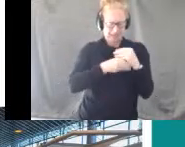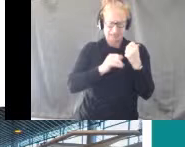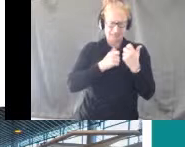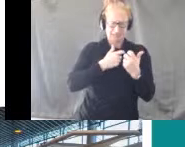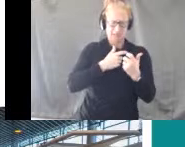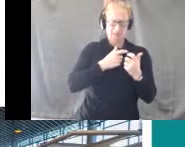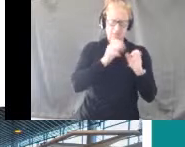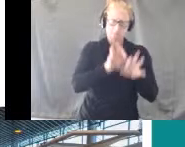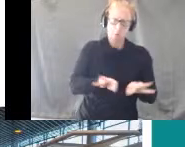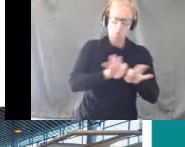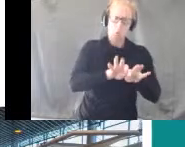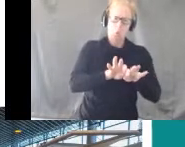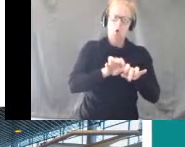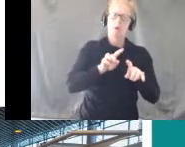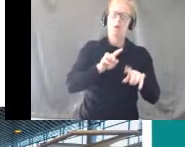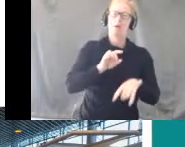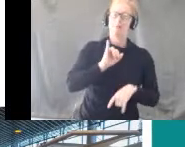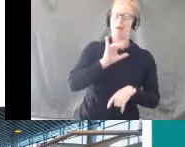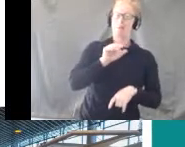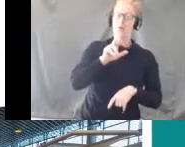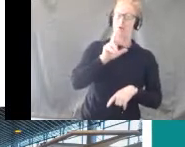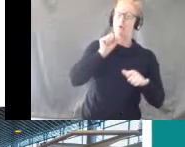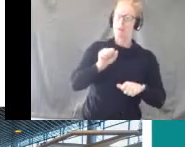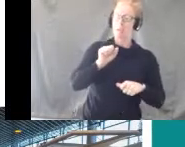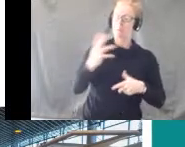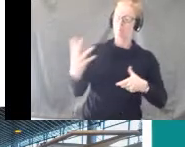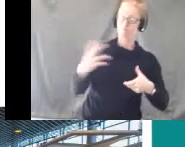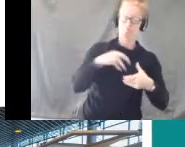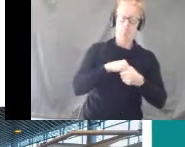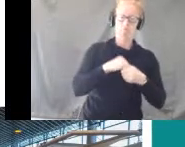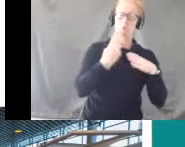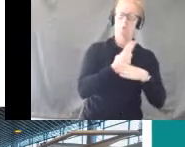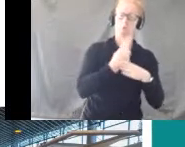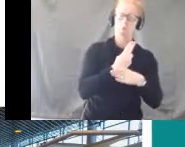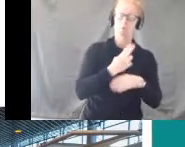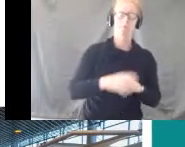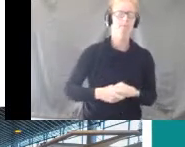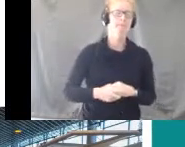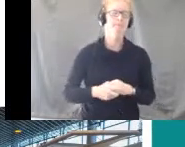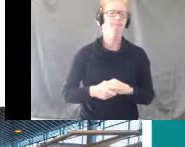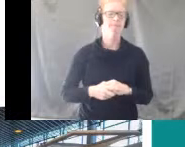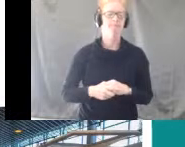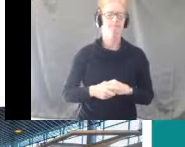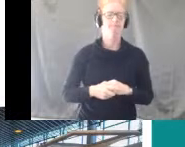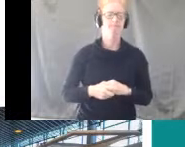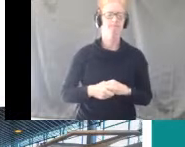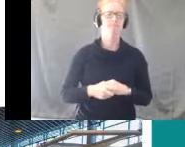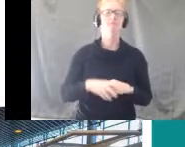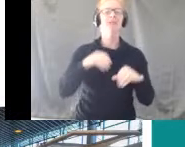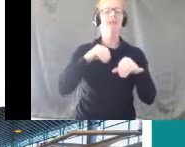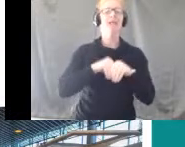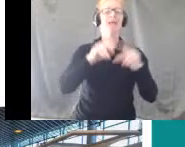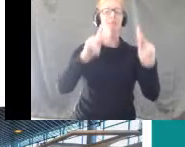comments for the IBR to act upon. One of the things that we did was holding in-person